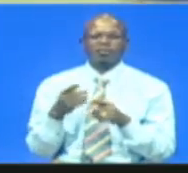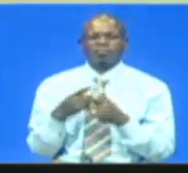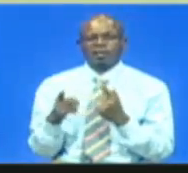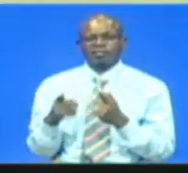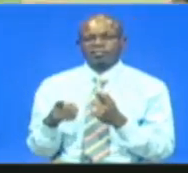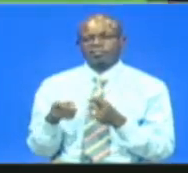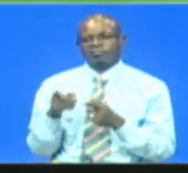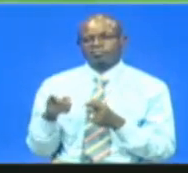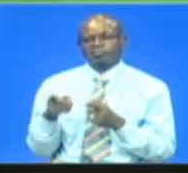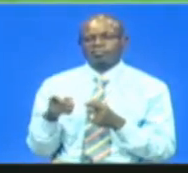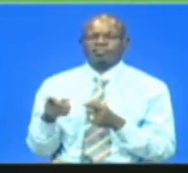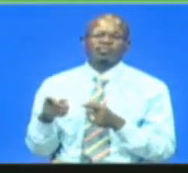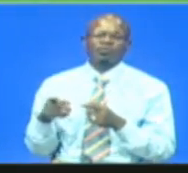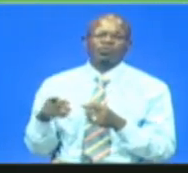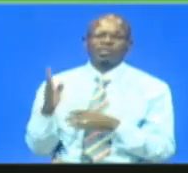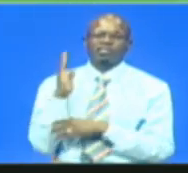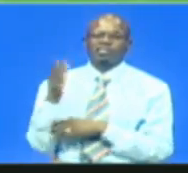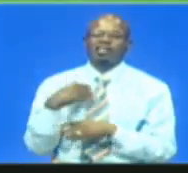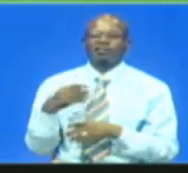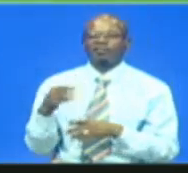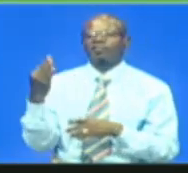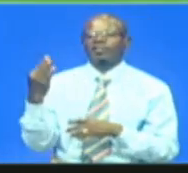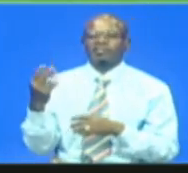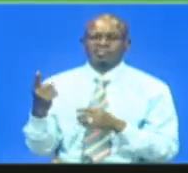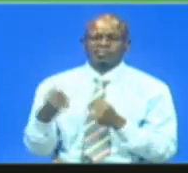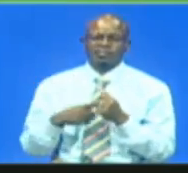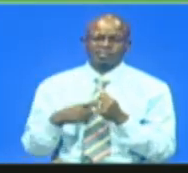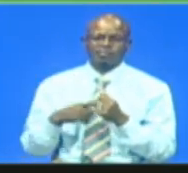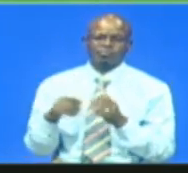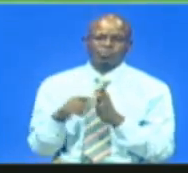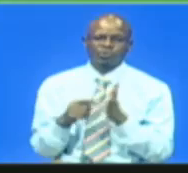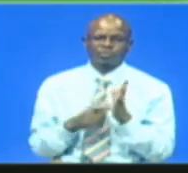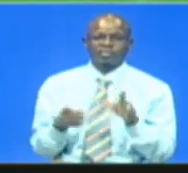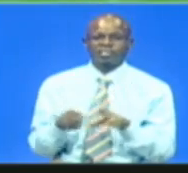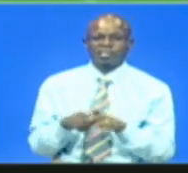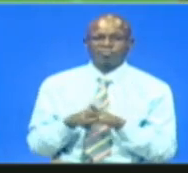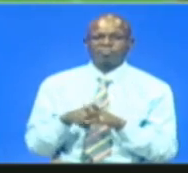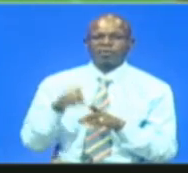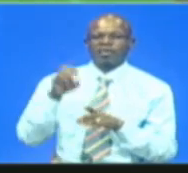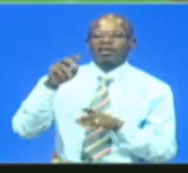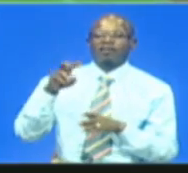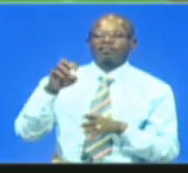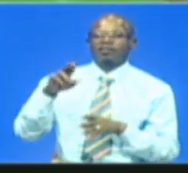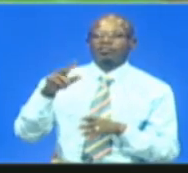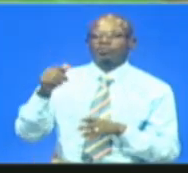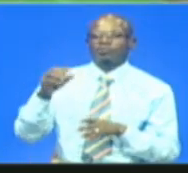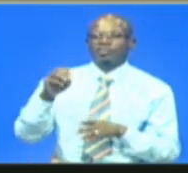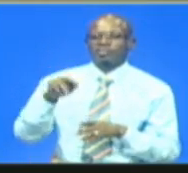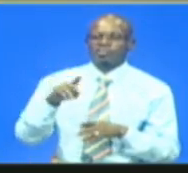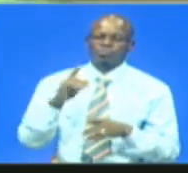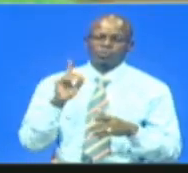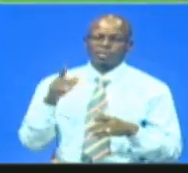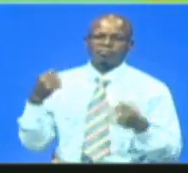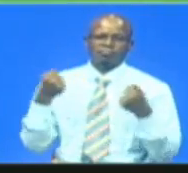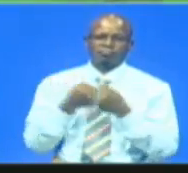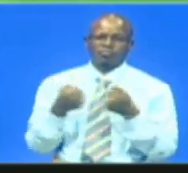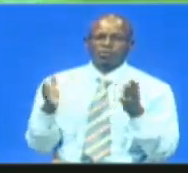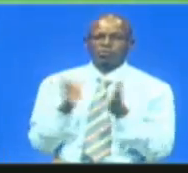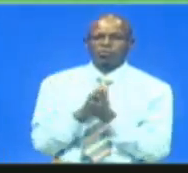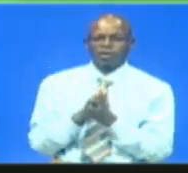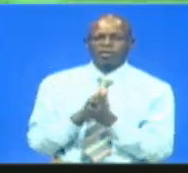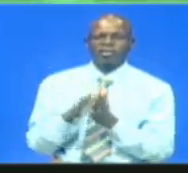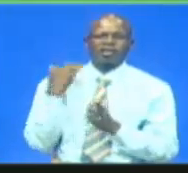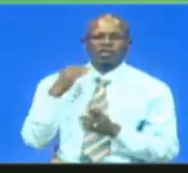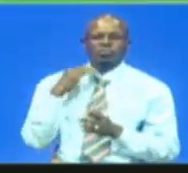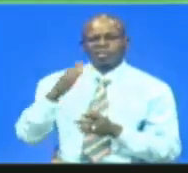36 points. Meanwhile, English Premier League side Everton will in July face off with Kenyan Premier League side Kariobangi Sharks at the